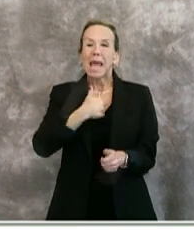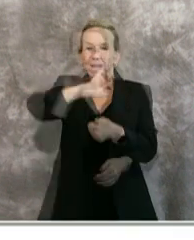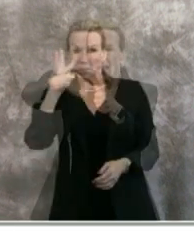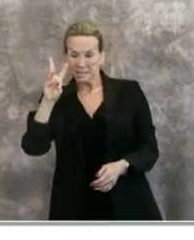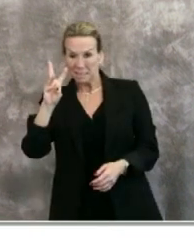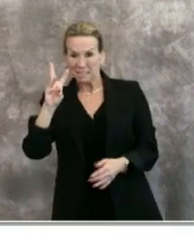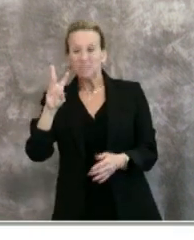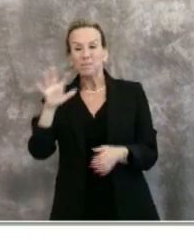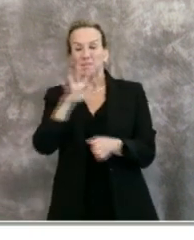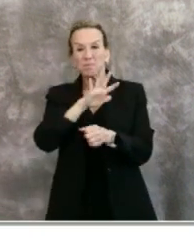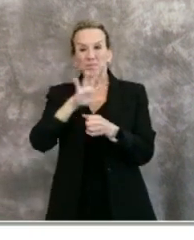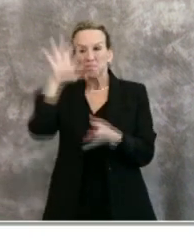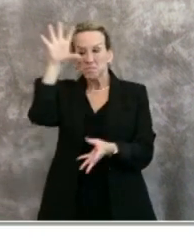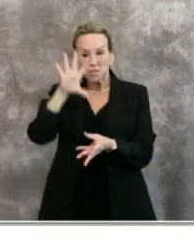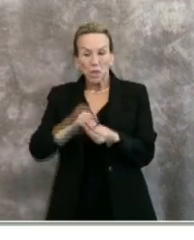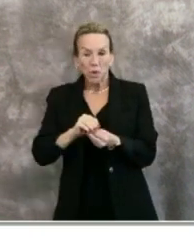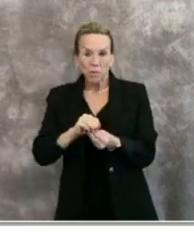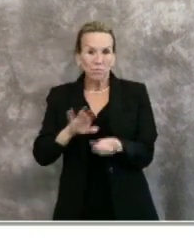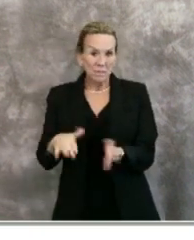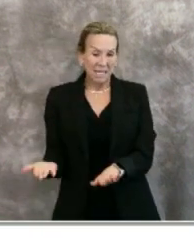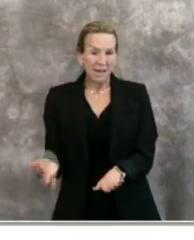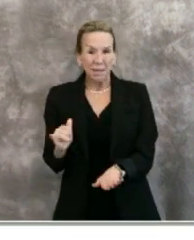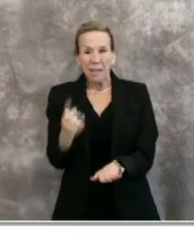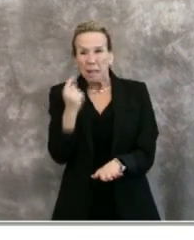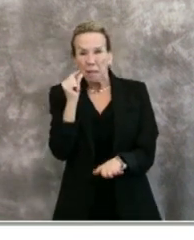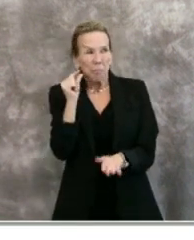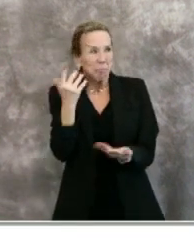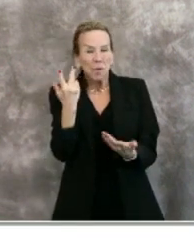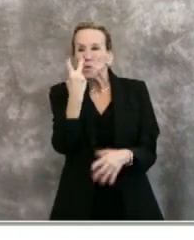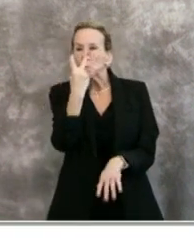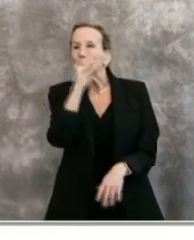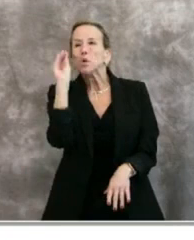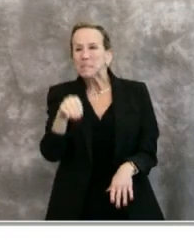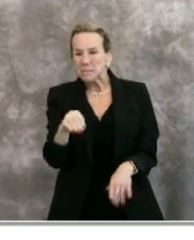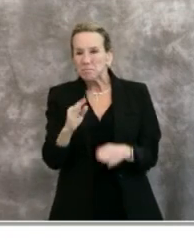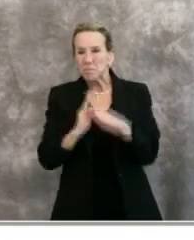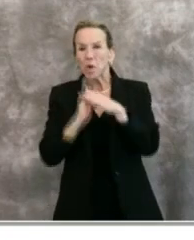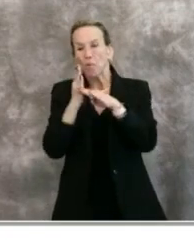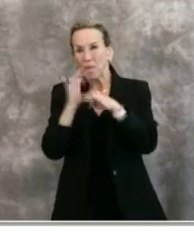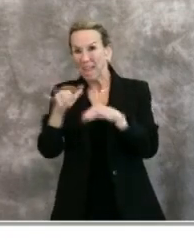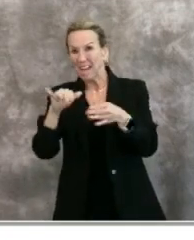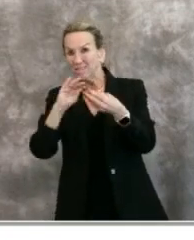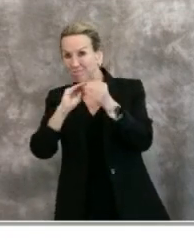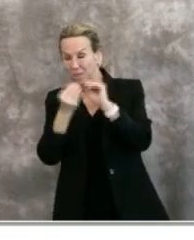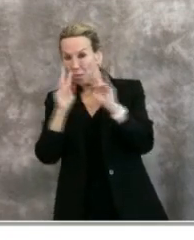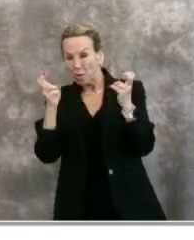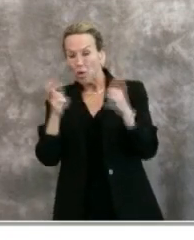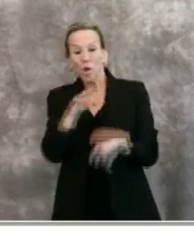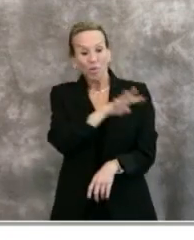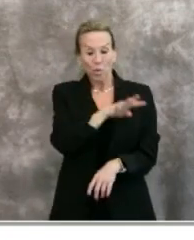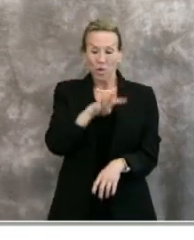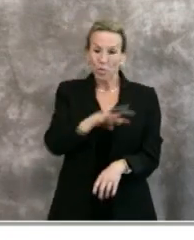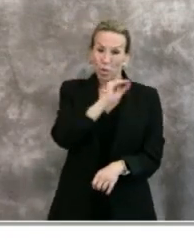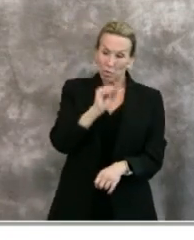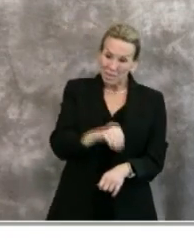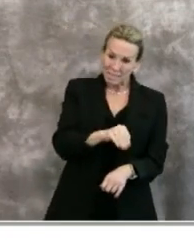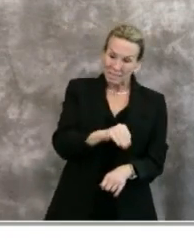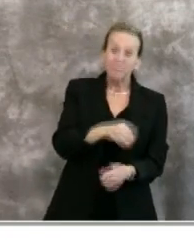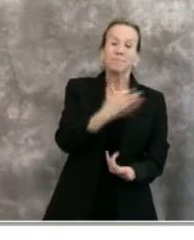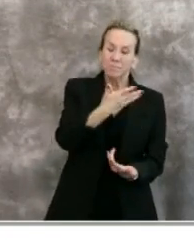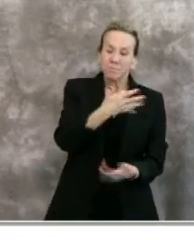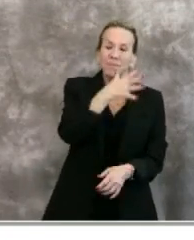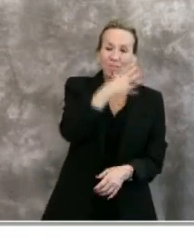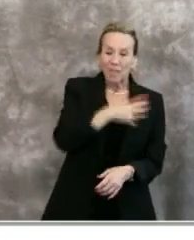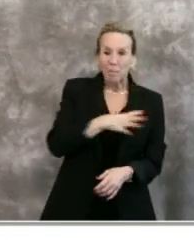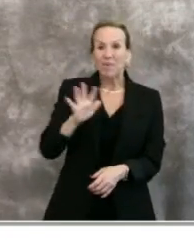and friends slightly of those individuals of the total number of today, as well as 4% prior of cases or female who lost their lives